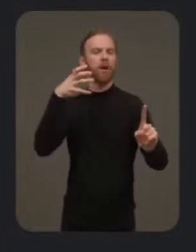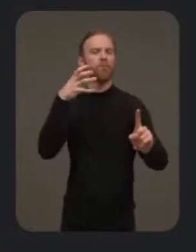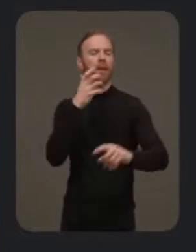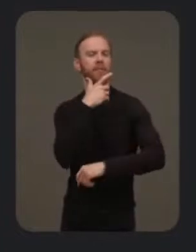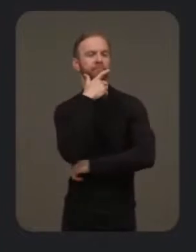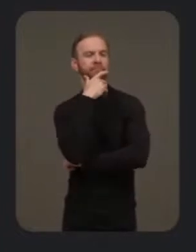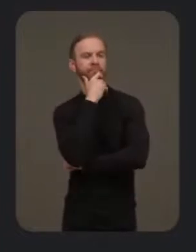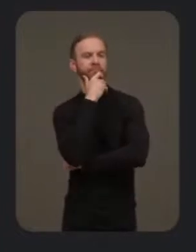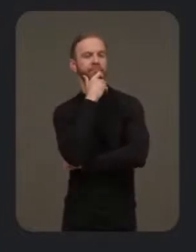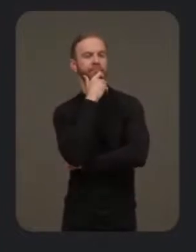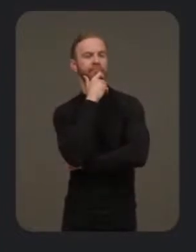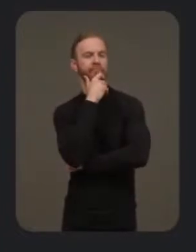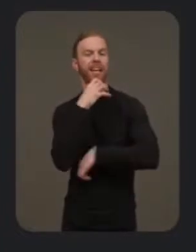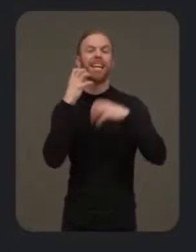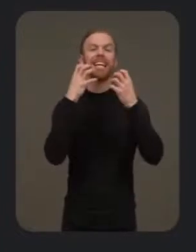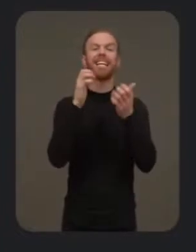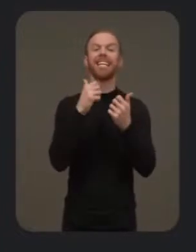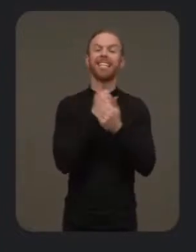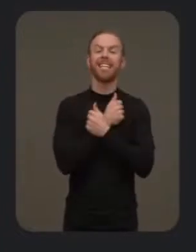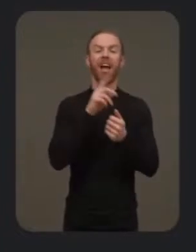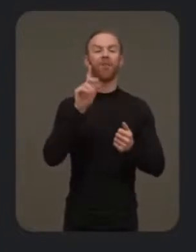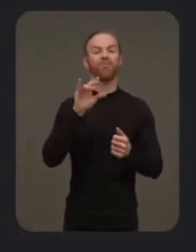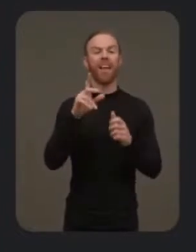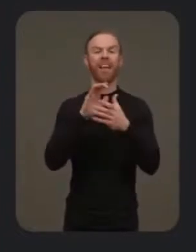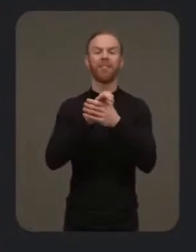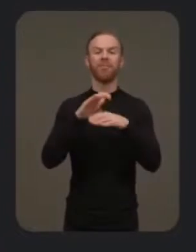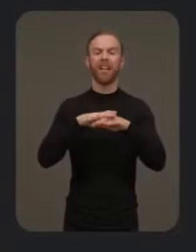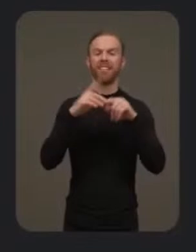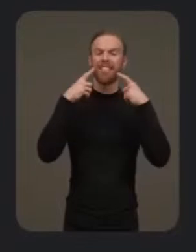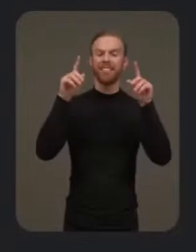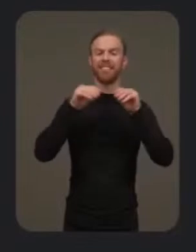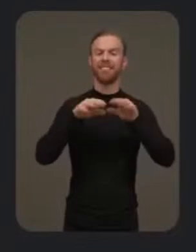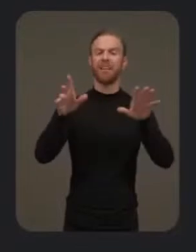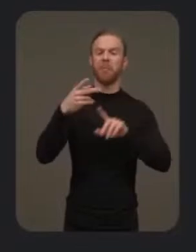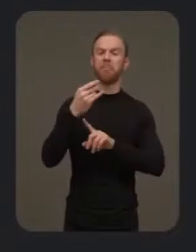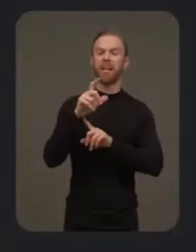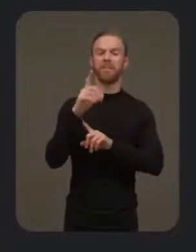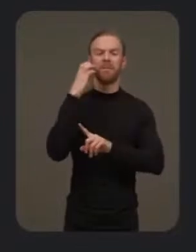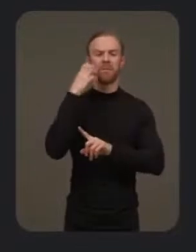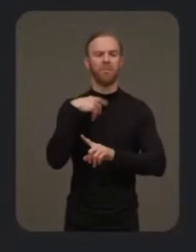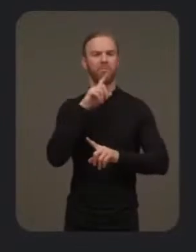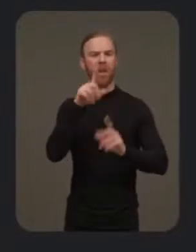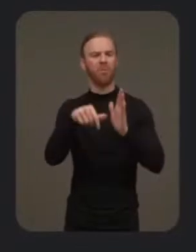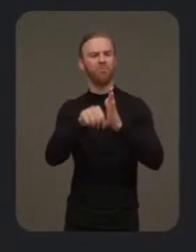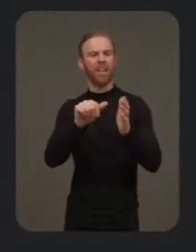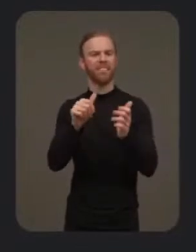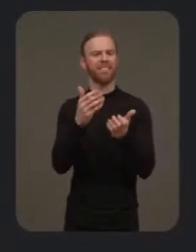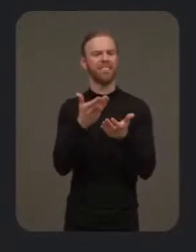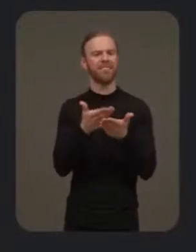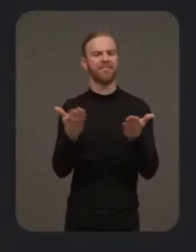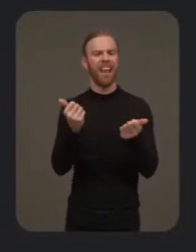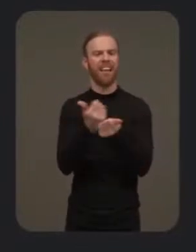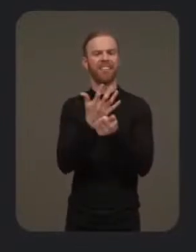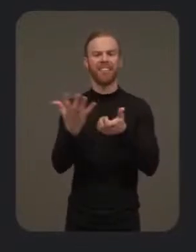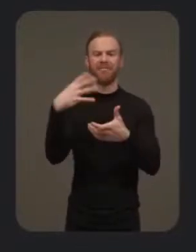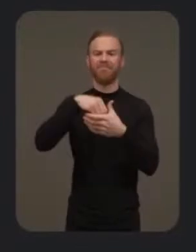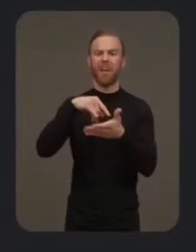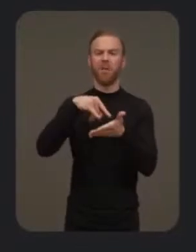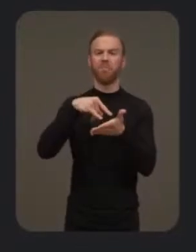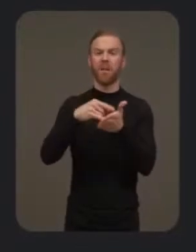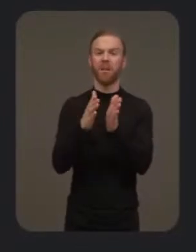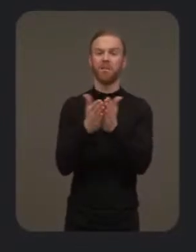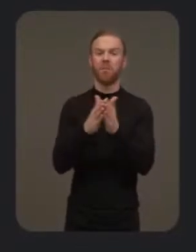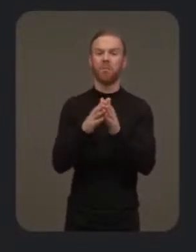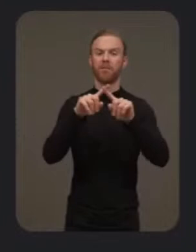Dear Rick, congratulations on the successful launch of Pixel Fold. I'm really impressed with the device and how well it integrates Android. The foldable screen is a game